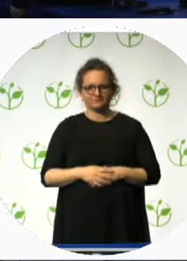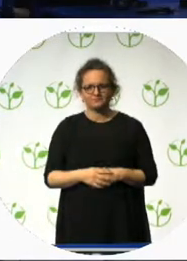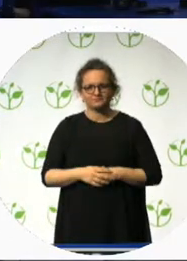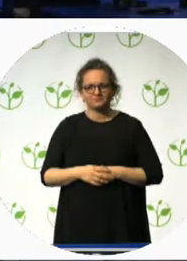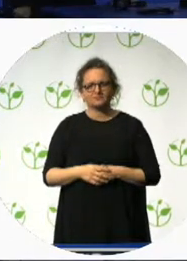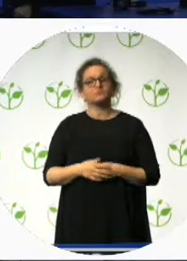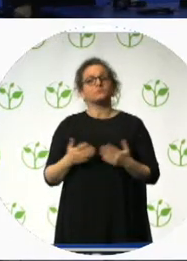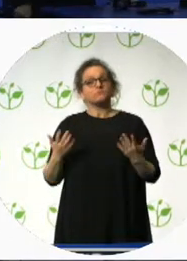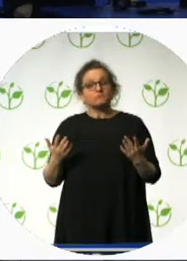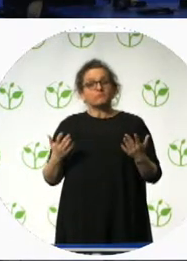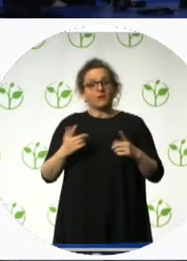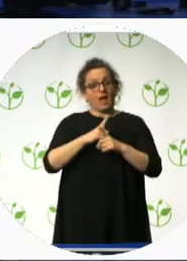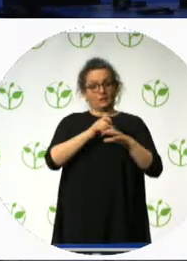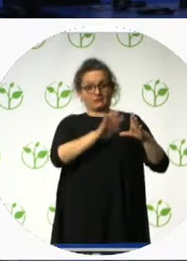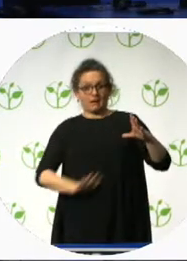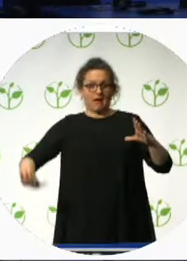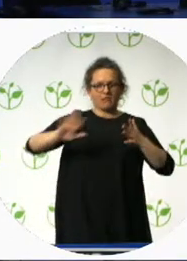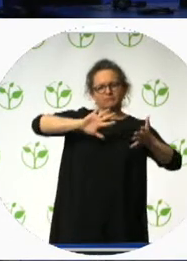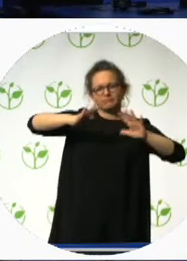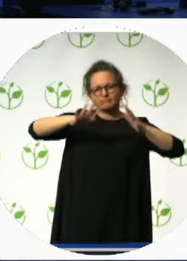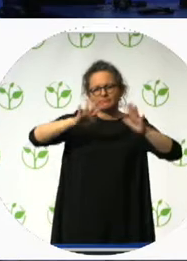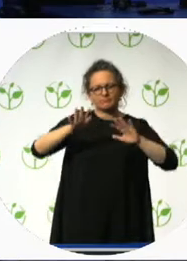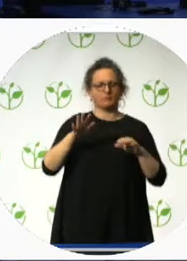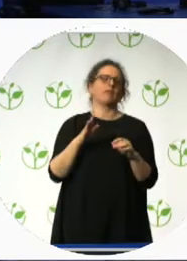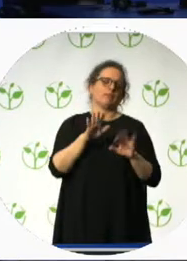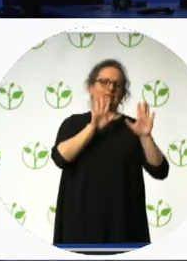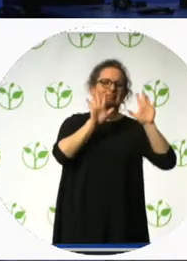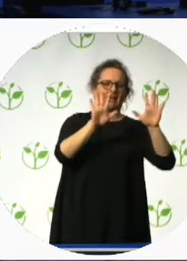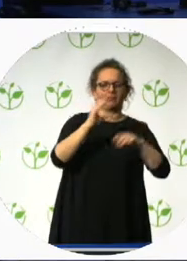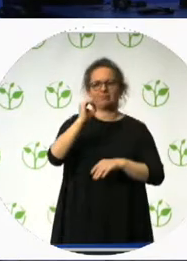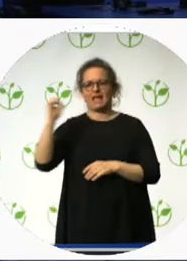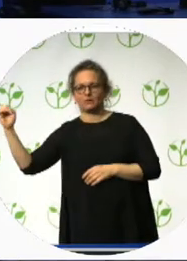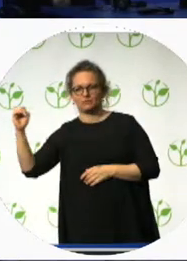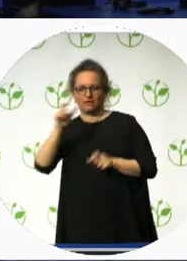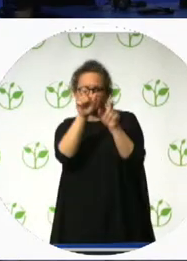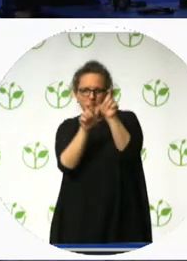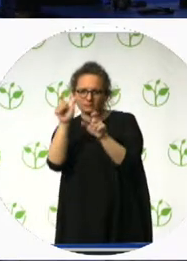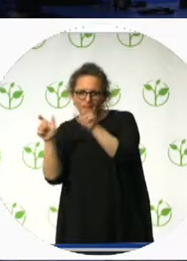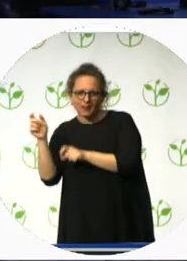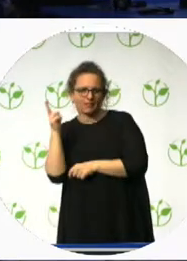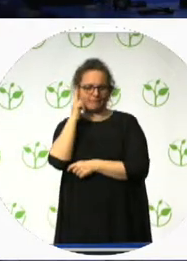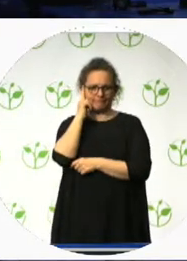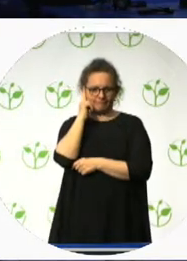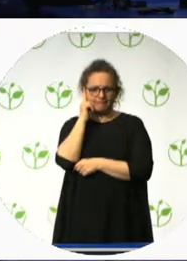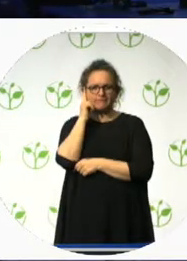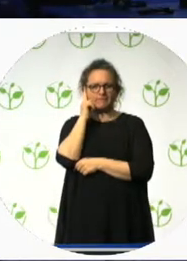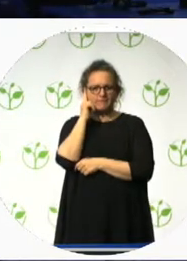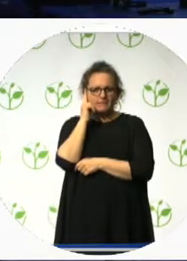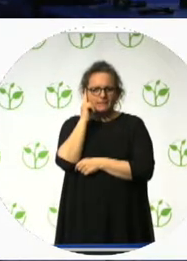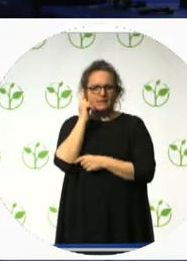in Austria, we have about 10,000 people, deaf people in total, and per 7 million